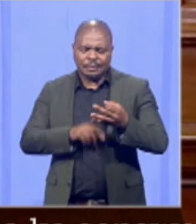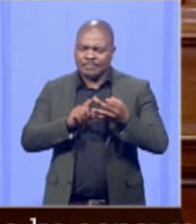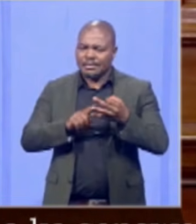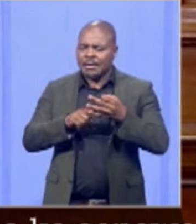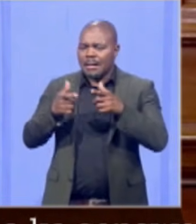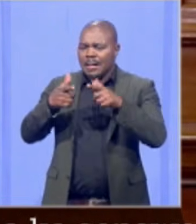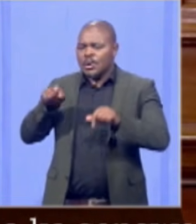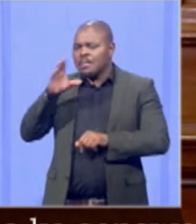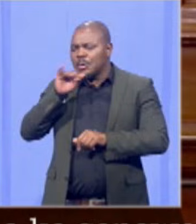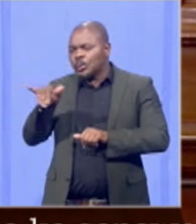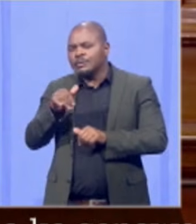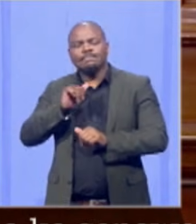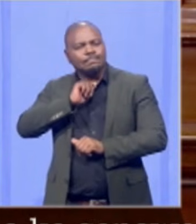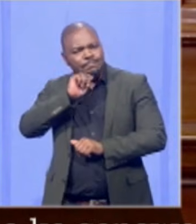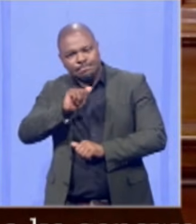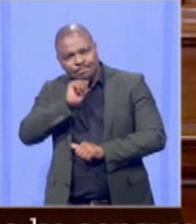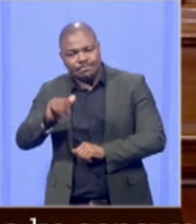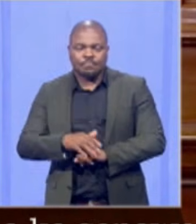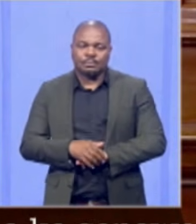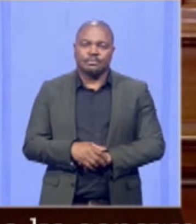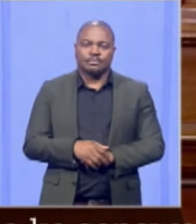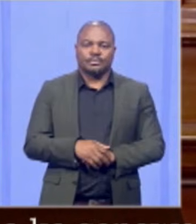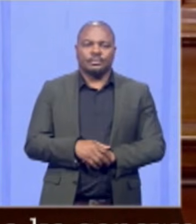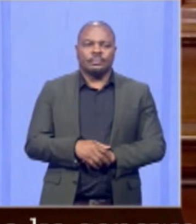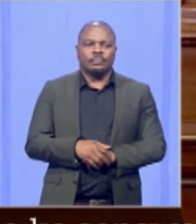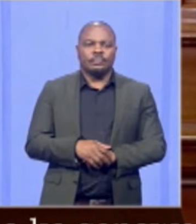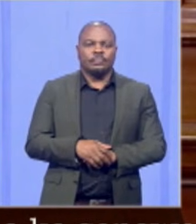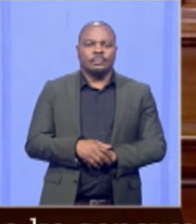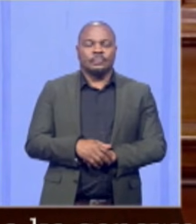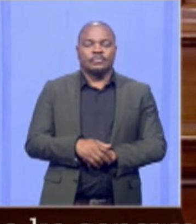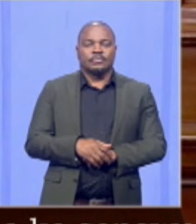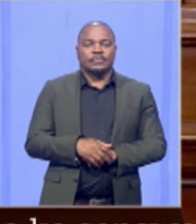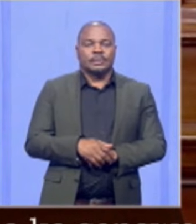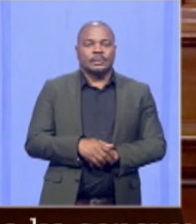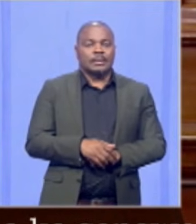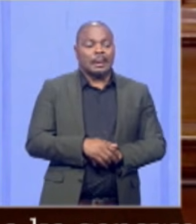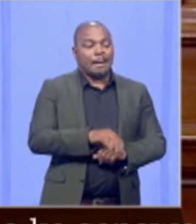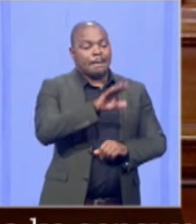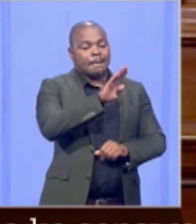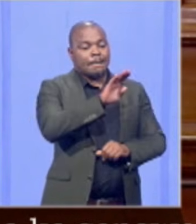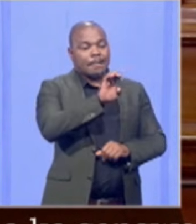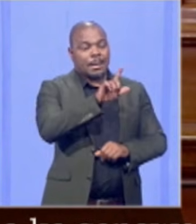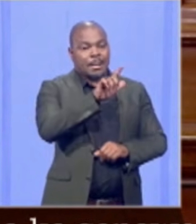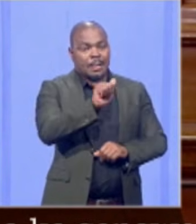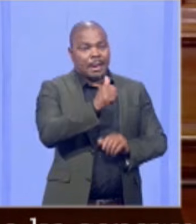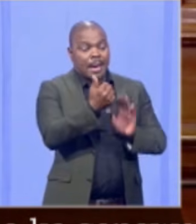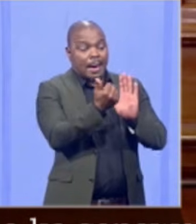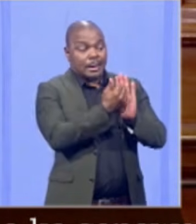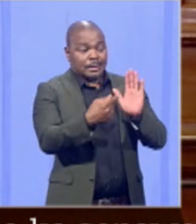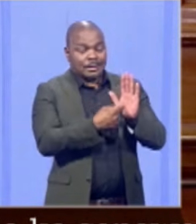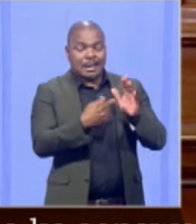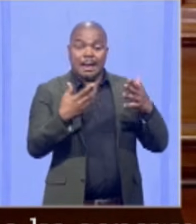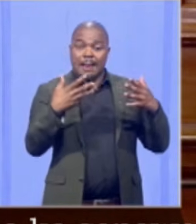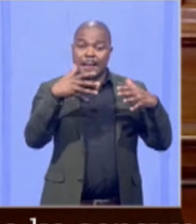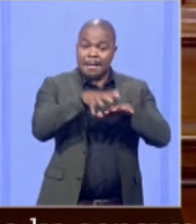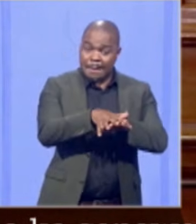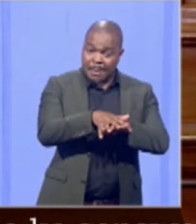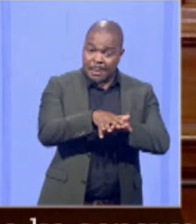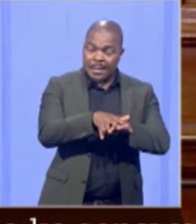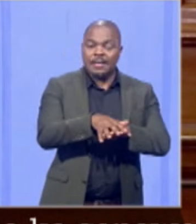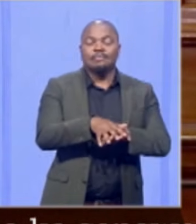what language they speak. In implementing this Bella Act, we are